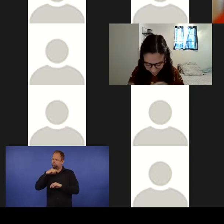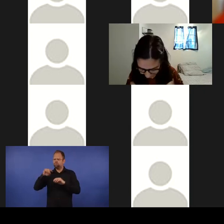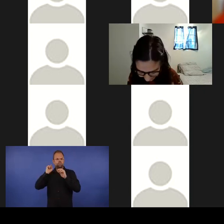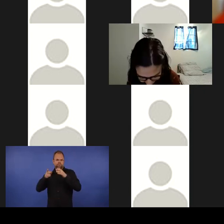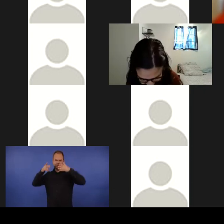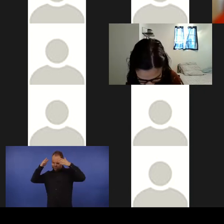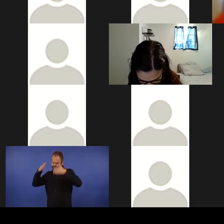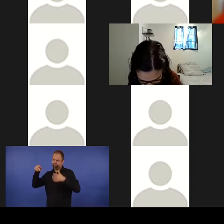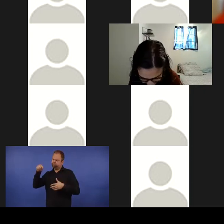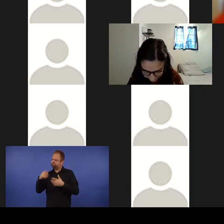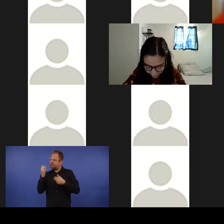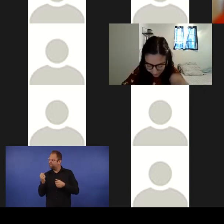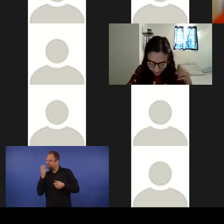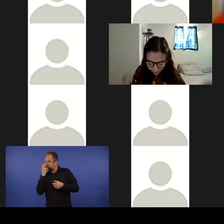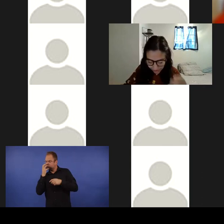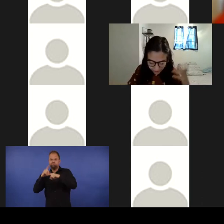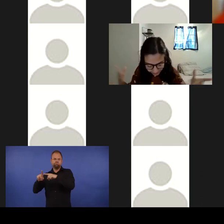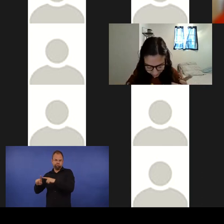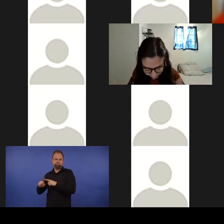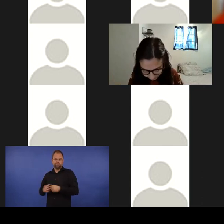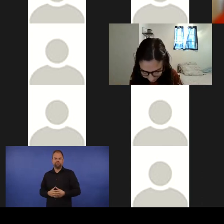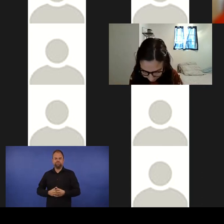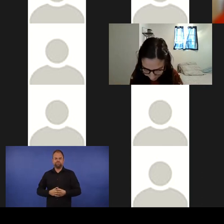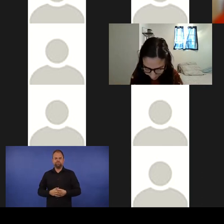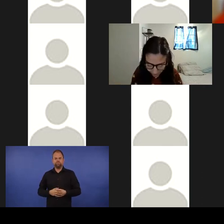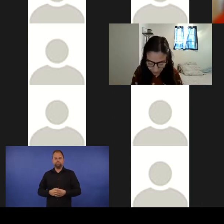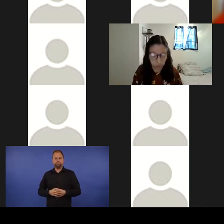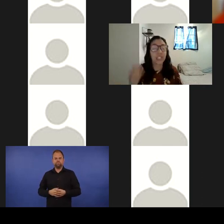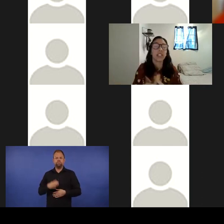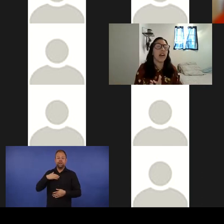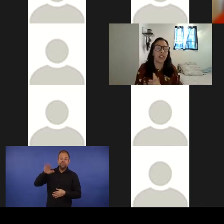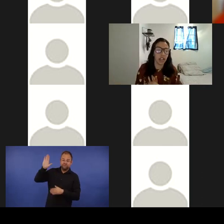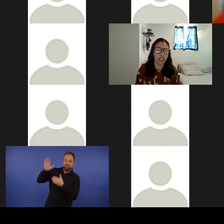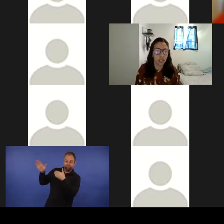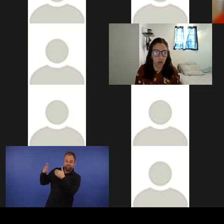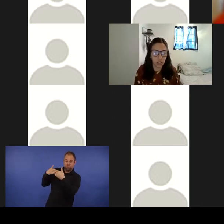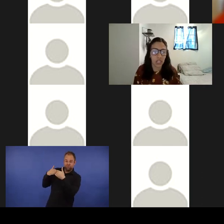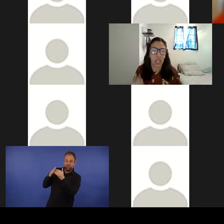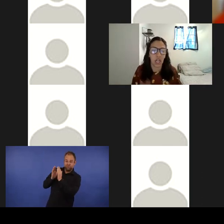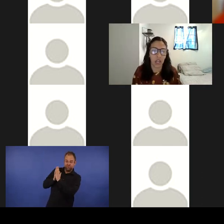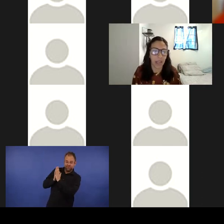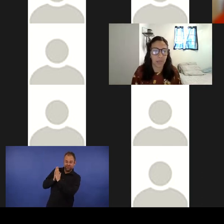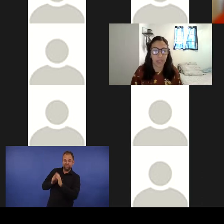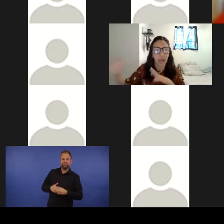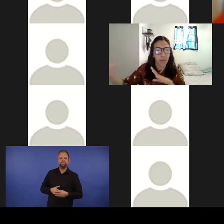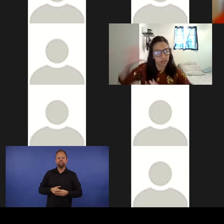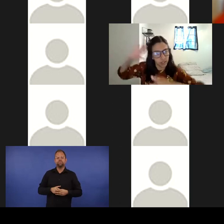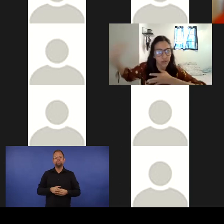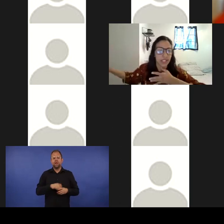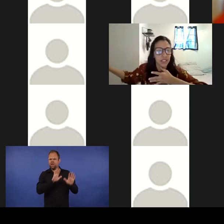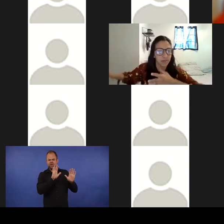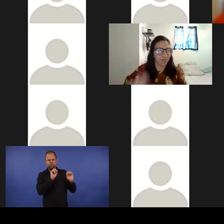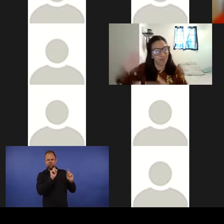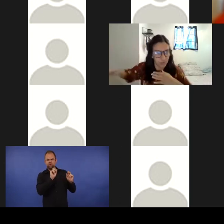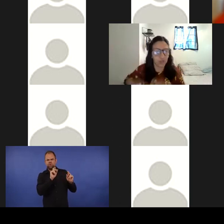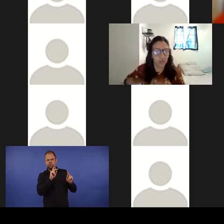will. I'm good. Okay, so now over the year of the pandemic, we still have a lot to go. I mean, the